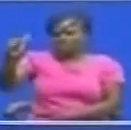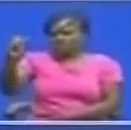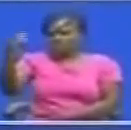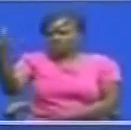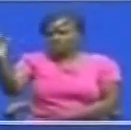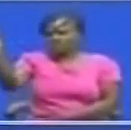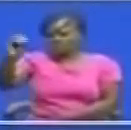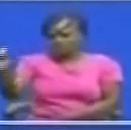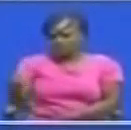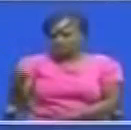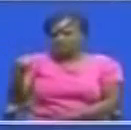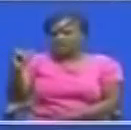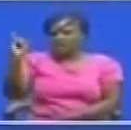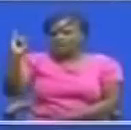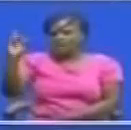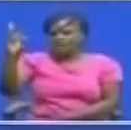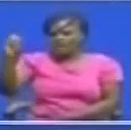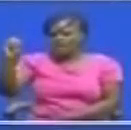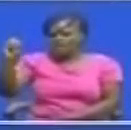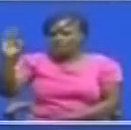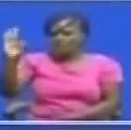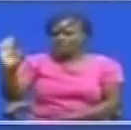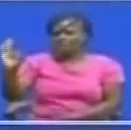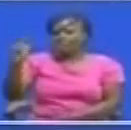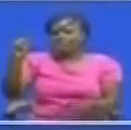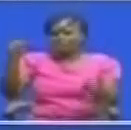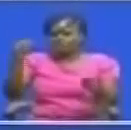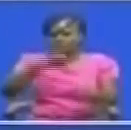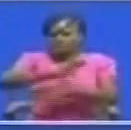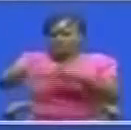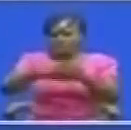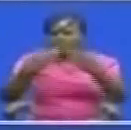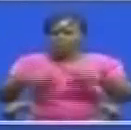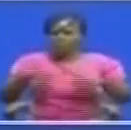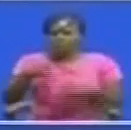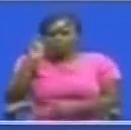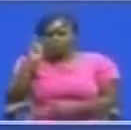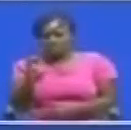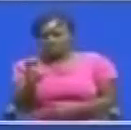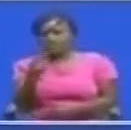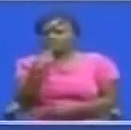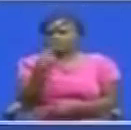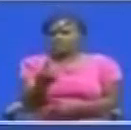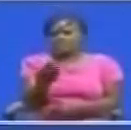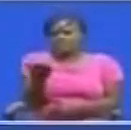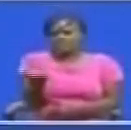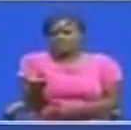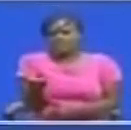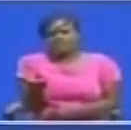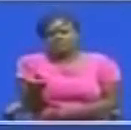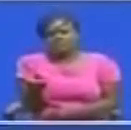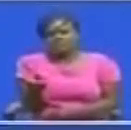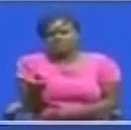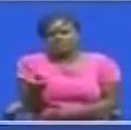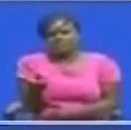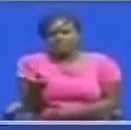now. The IMF and the World Bank, and indeed our own people who look into these things, are saying it's about where it